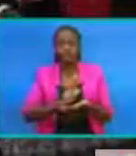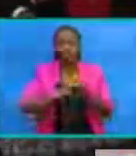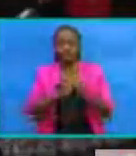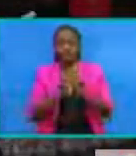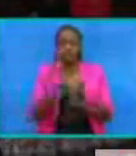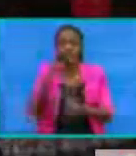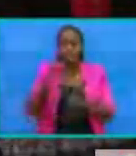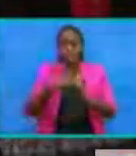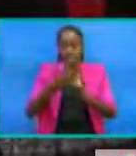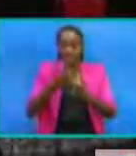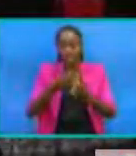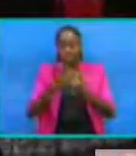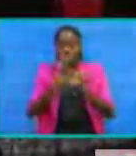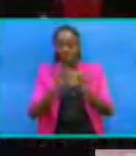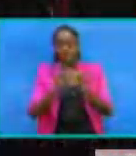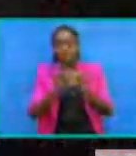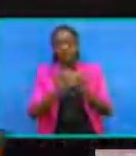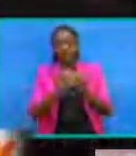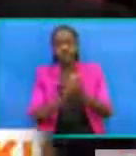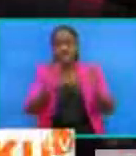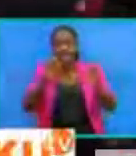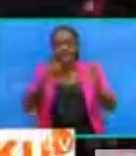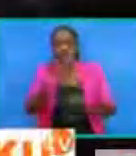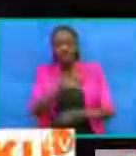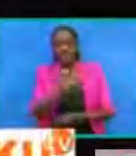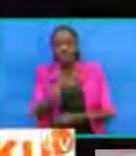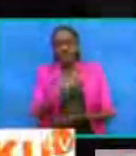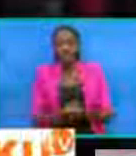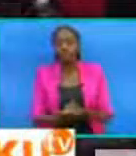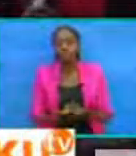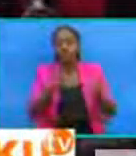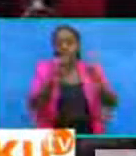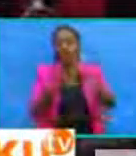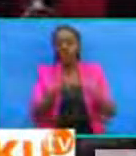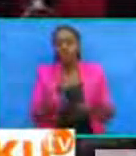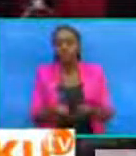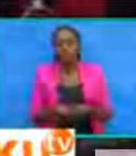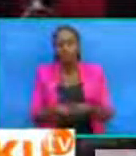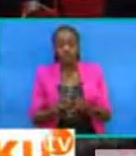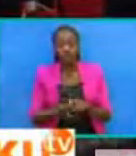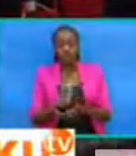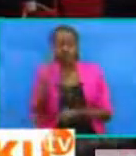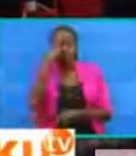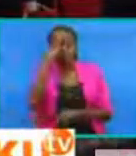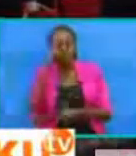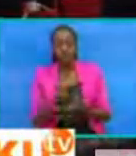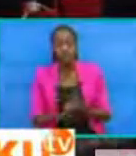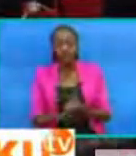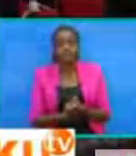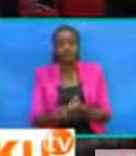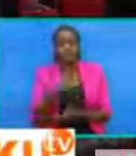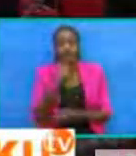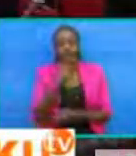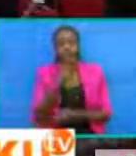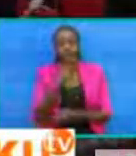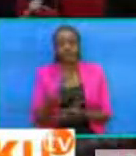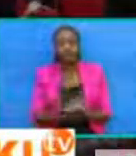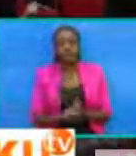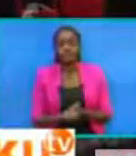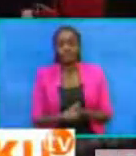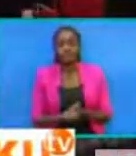this occasion would not have been a success. We also want to recognize Mr.